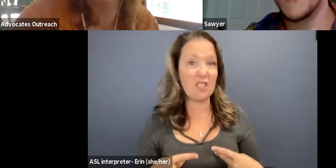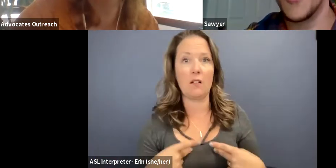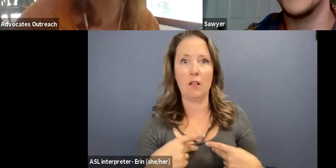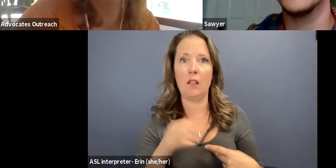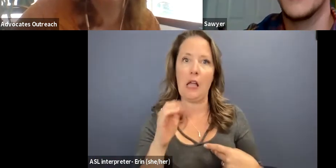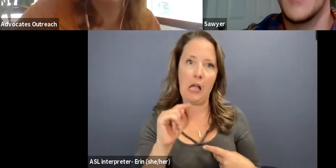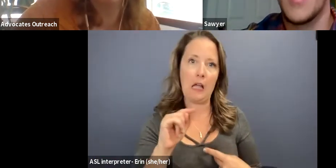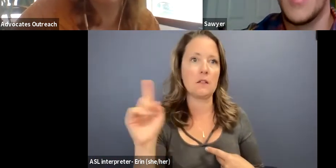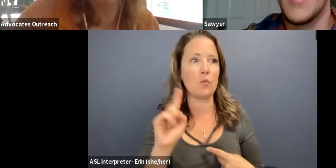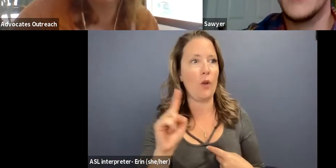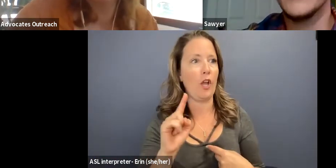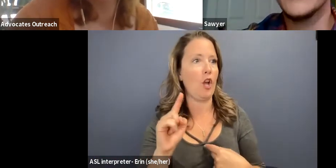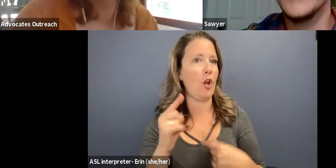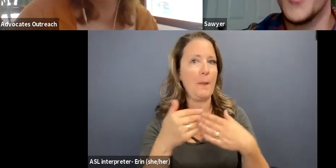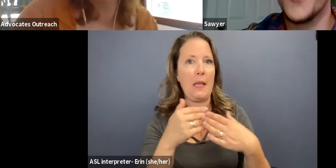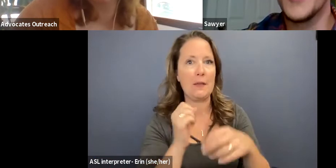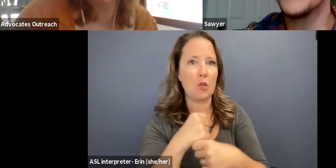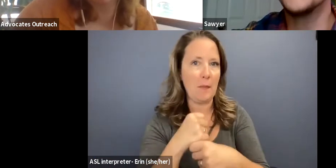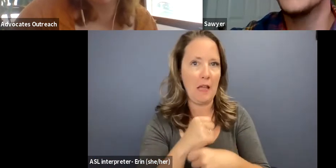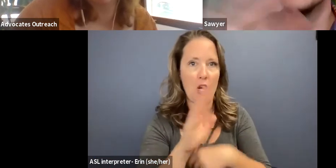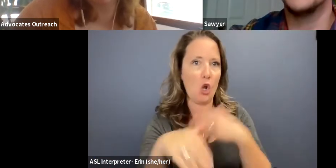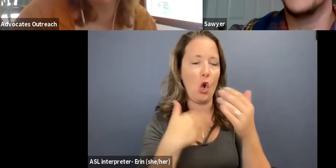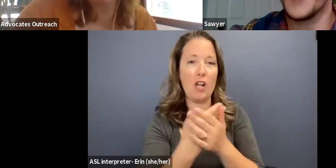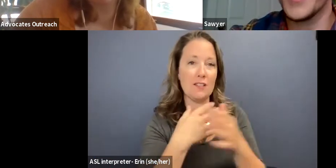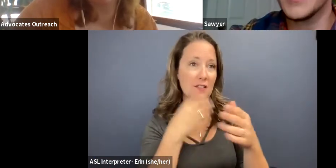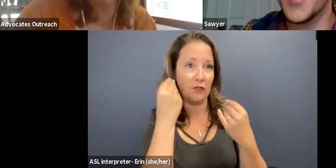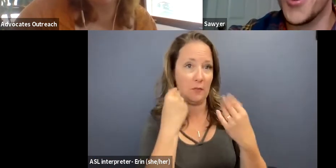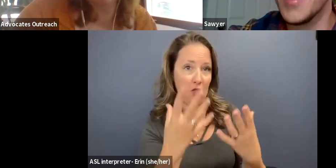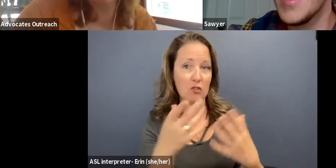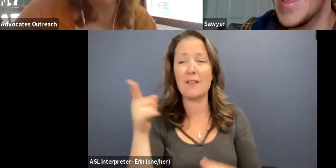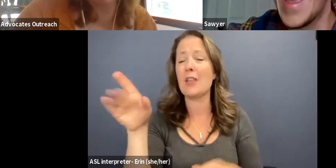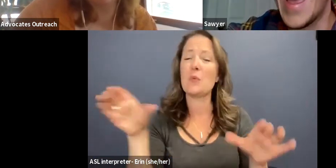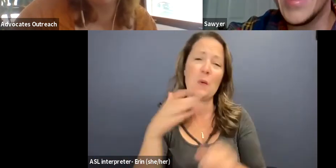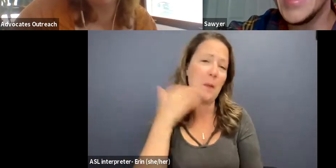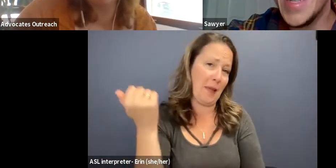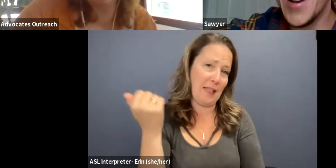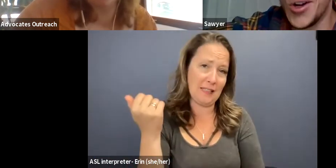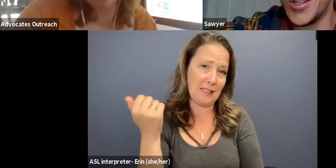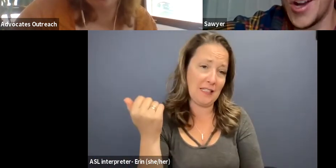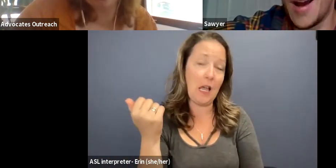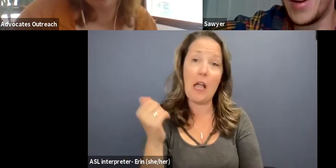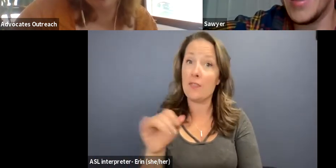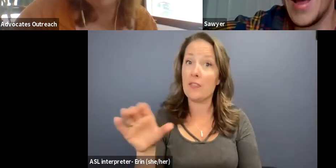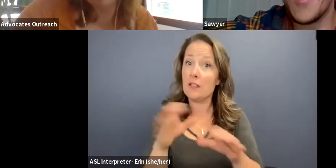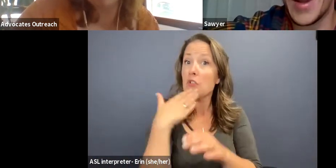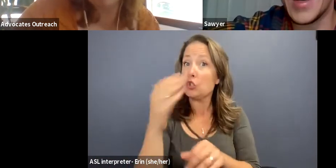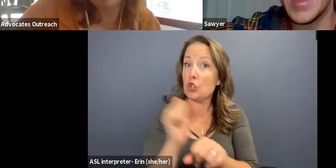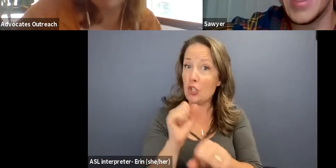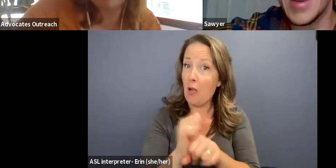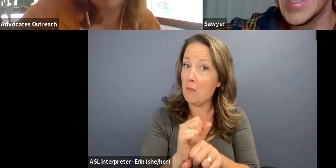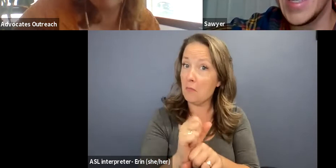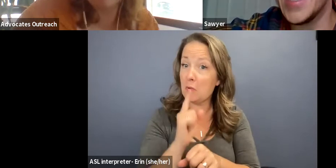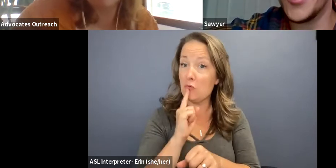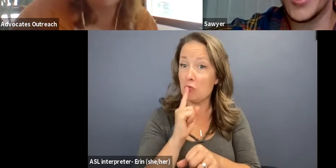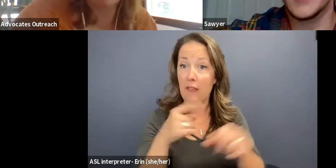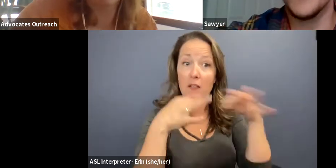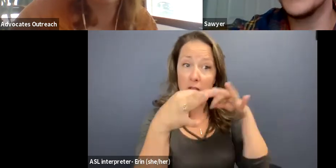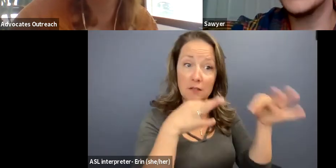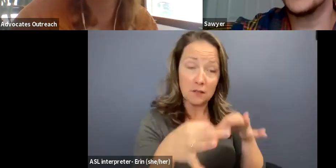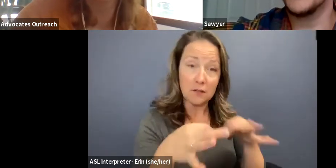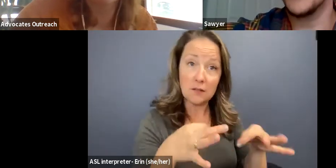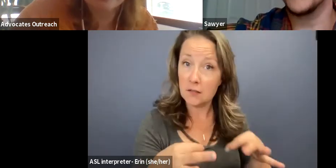in your life, that you are there for them, you are approachable, you are an askable adult, like someone